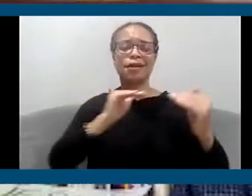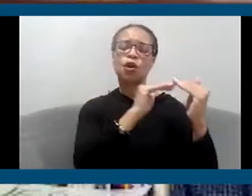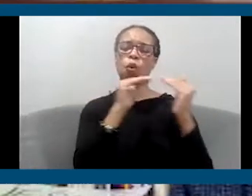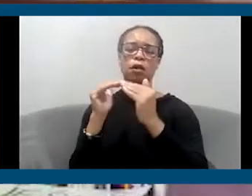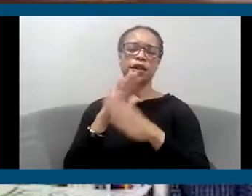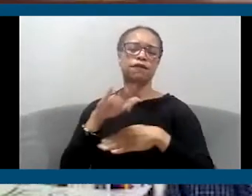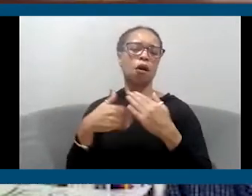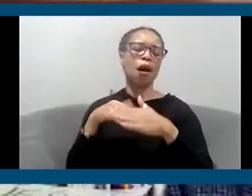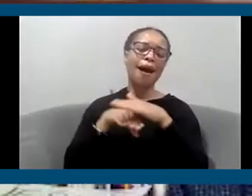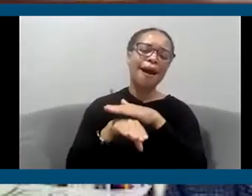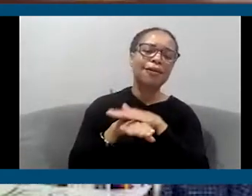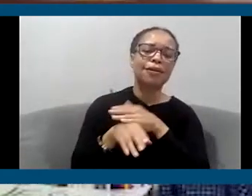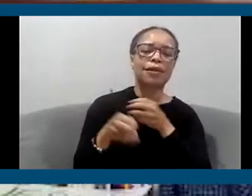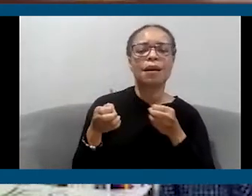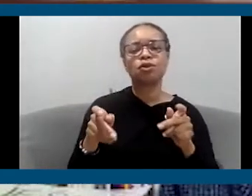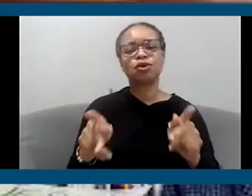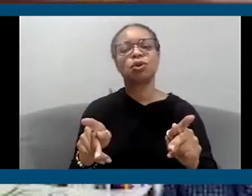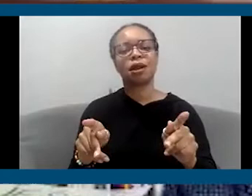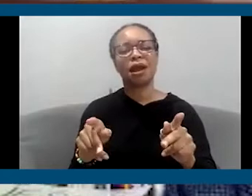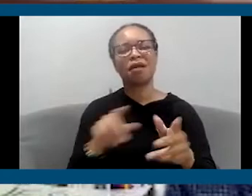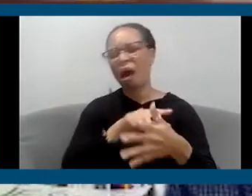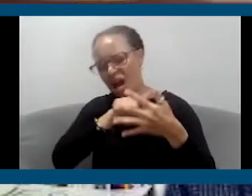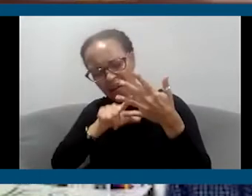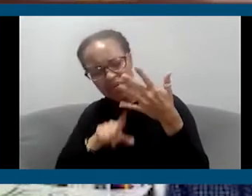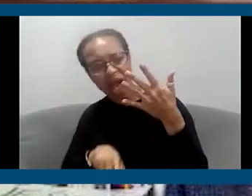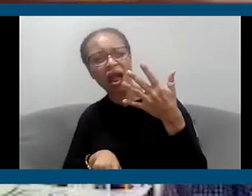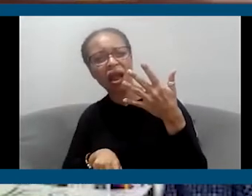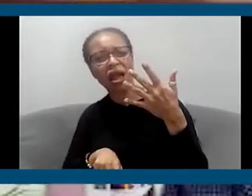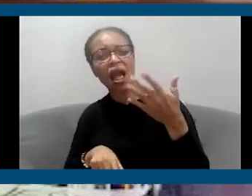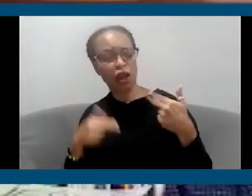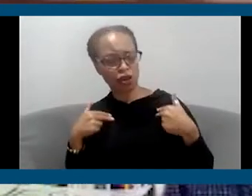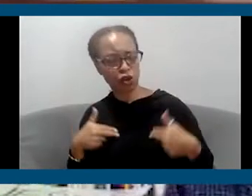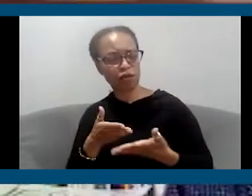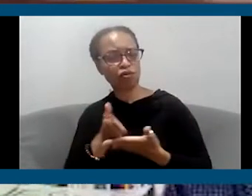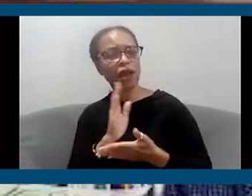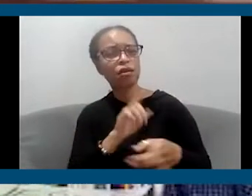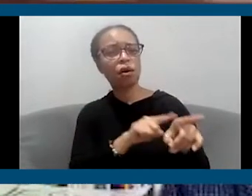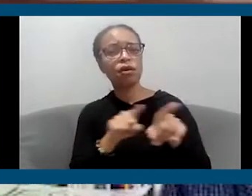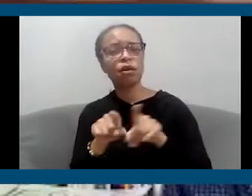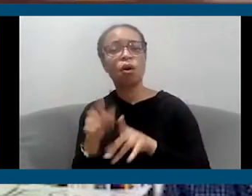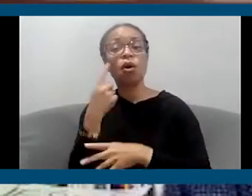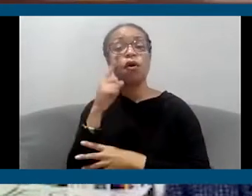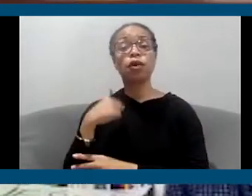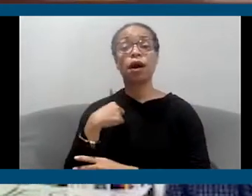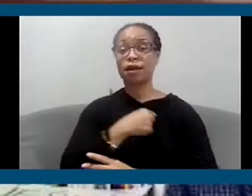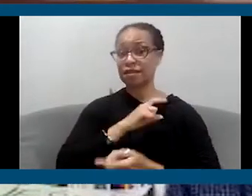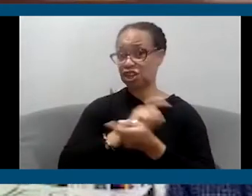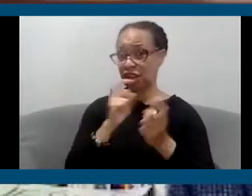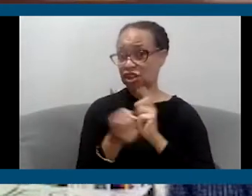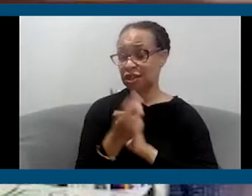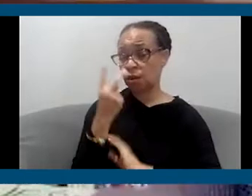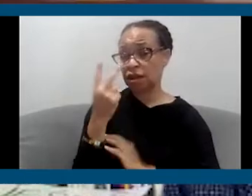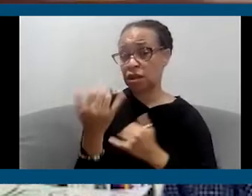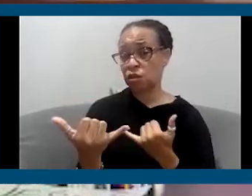people, access, opportunities, also human rights. So for us, the changes that we're witnessing today